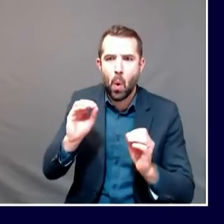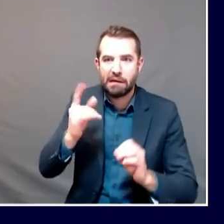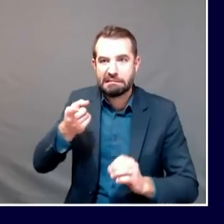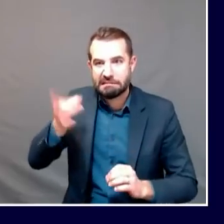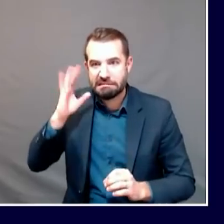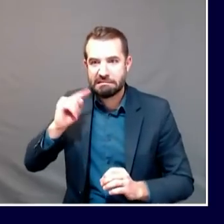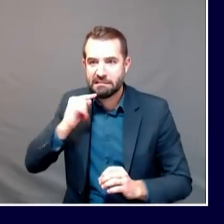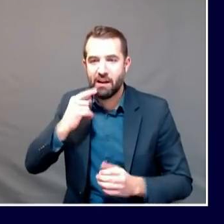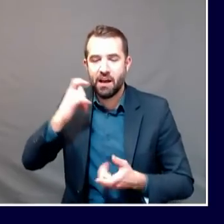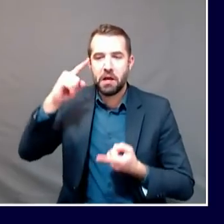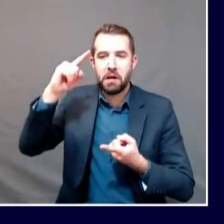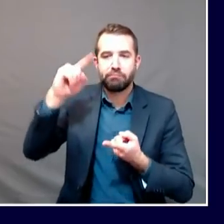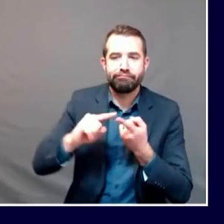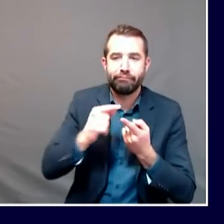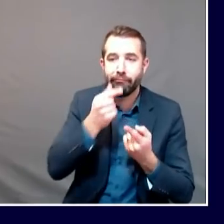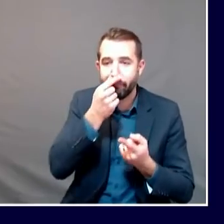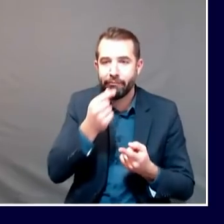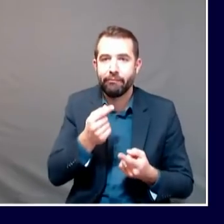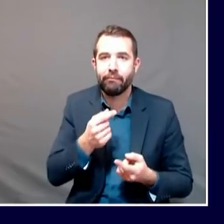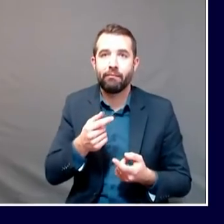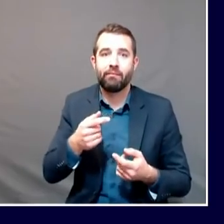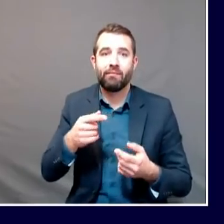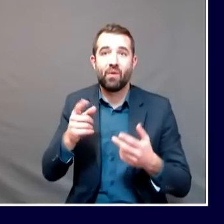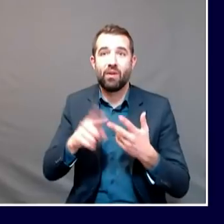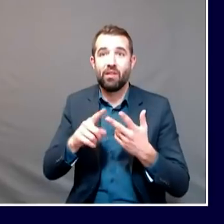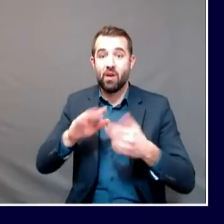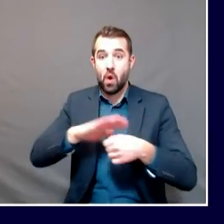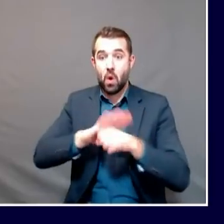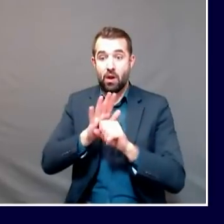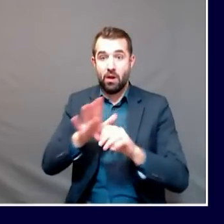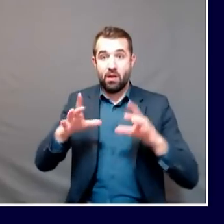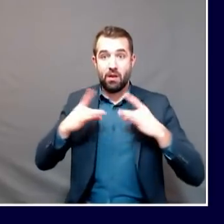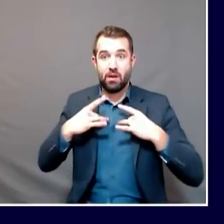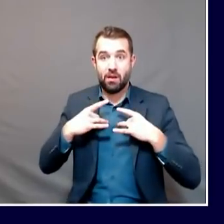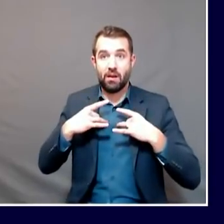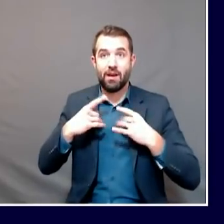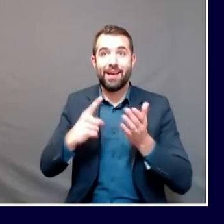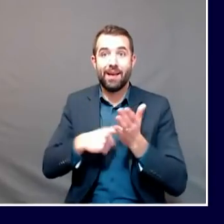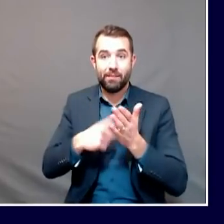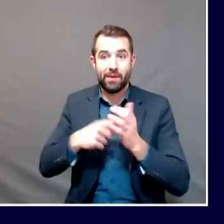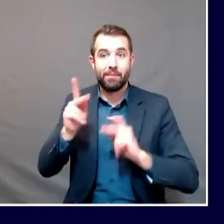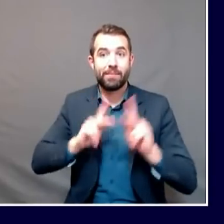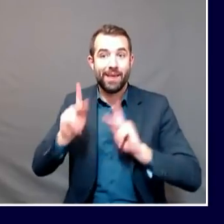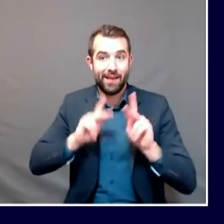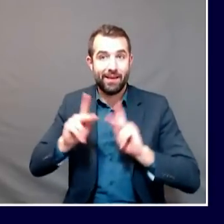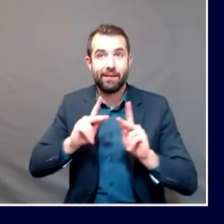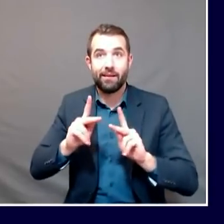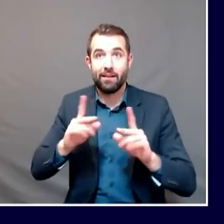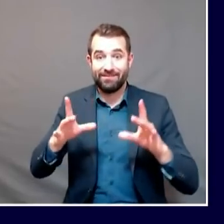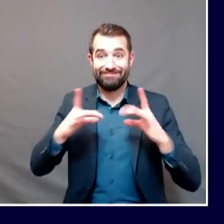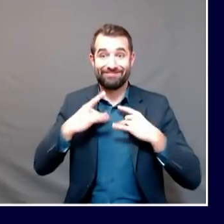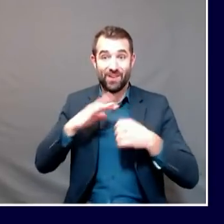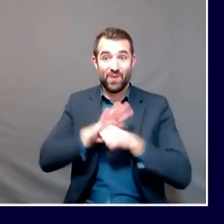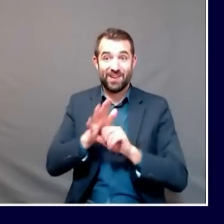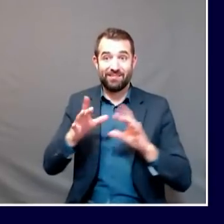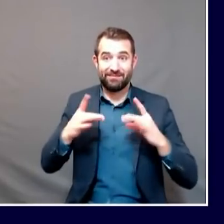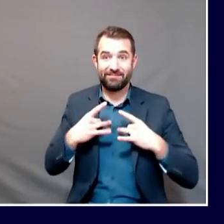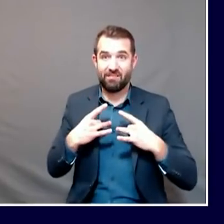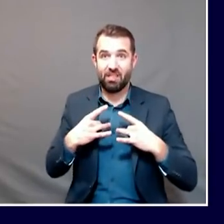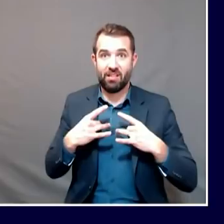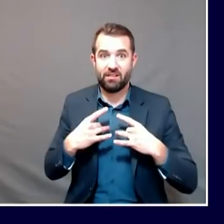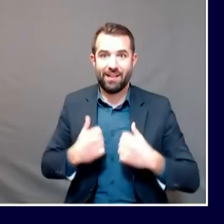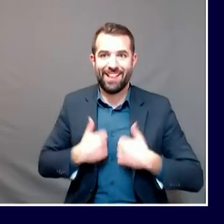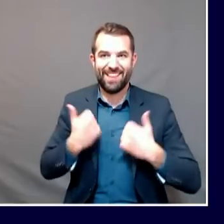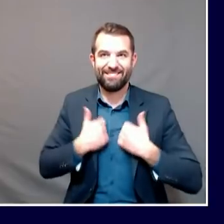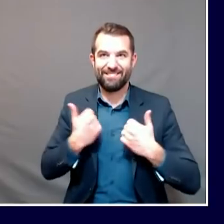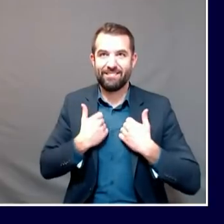be spread from person to person. It appears that the vaccine has good promise at reducing the